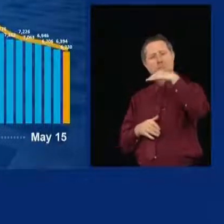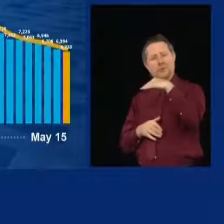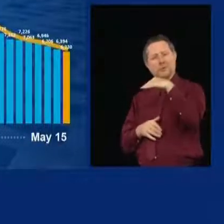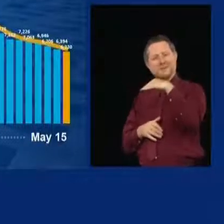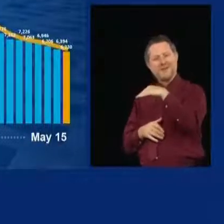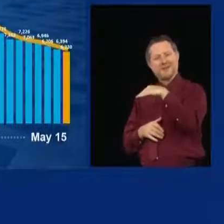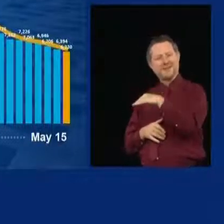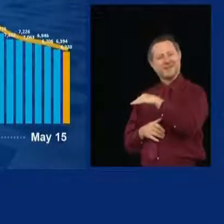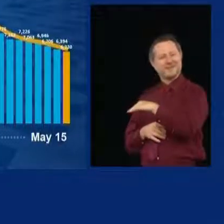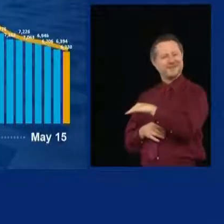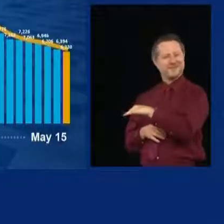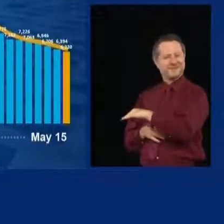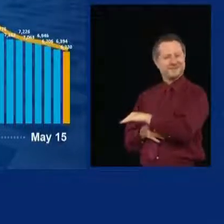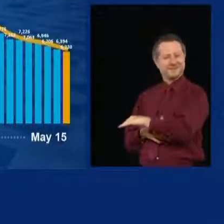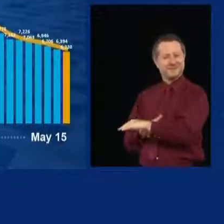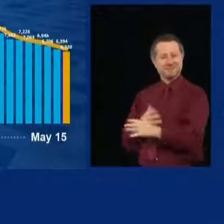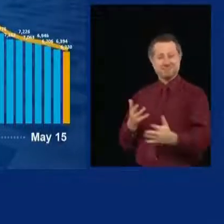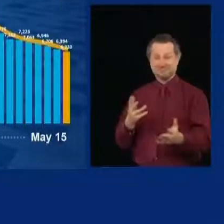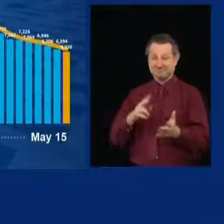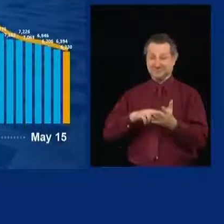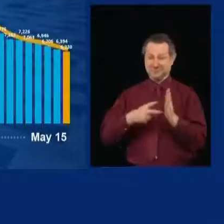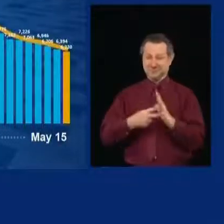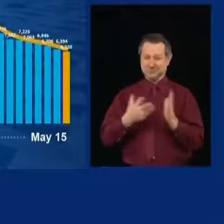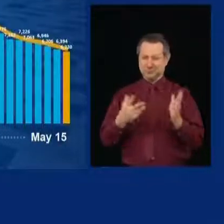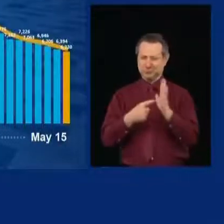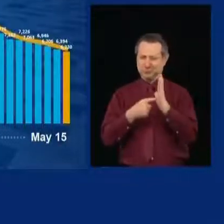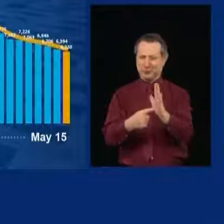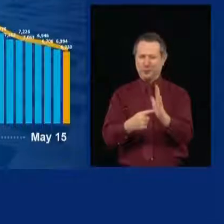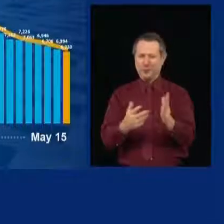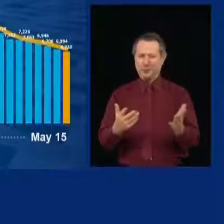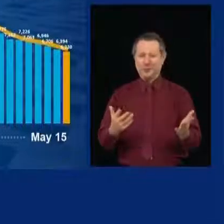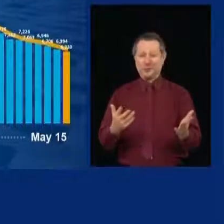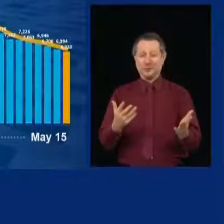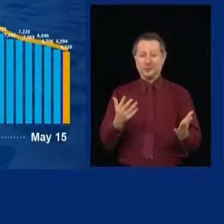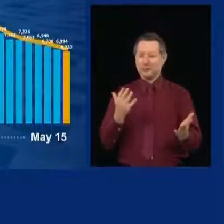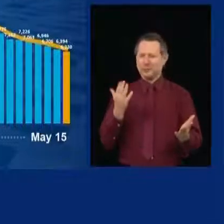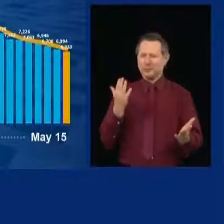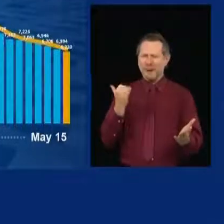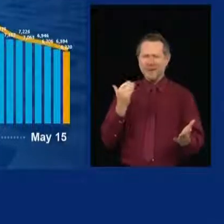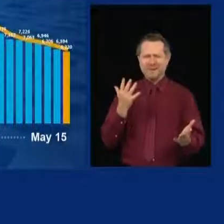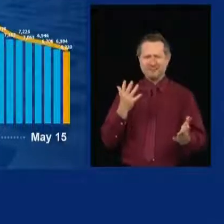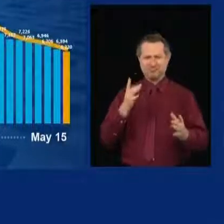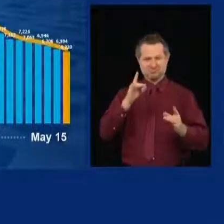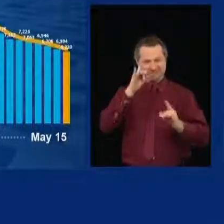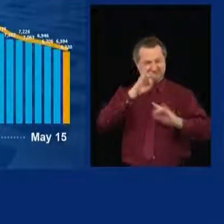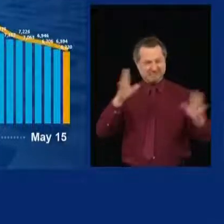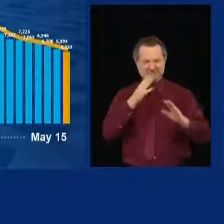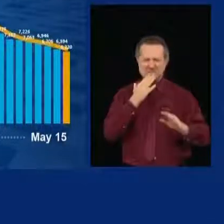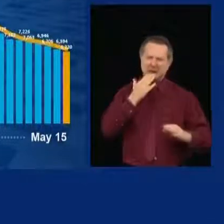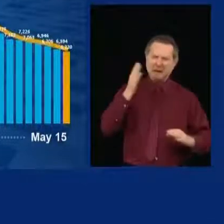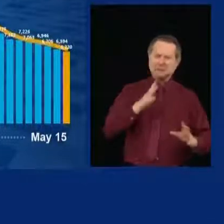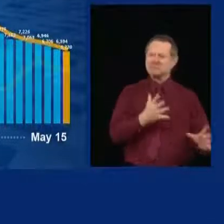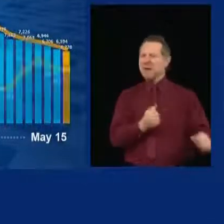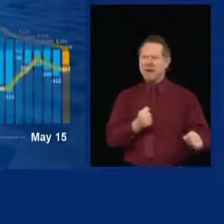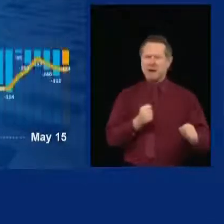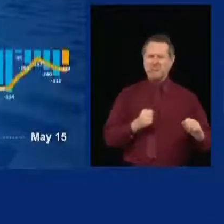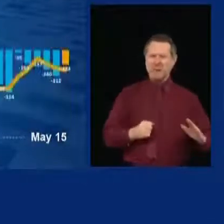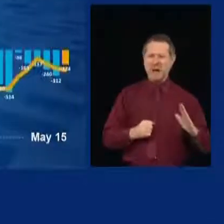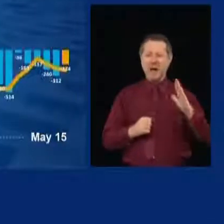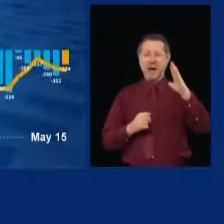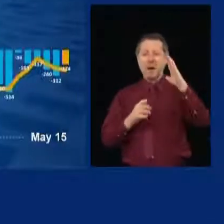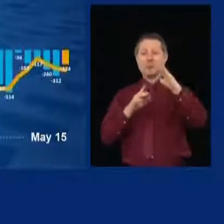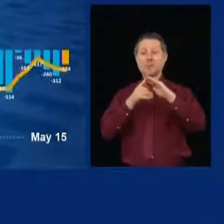That shows you the problem of having a spike. Spike happens quickly, but resolves